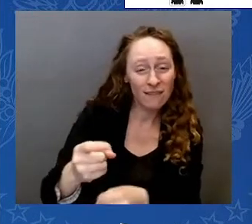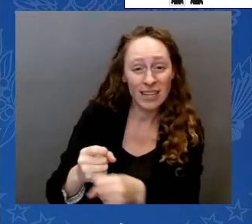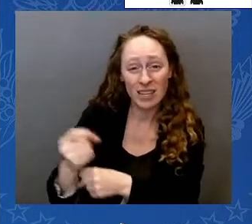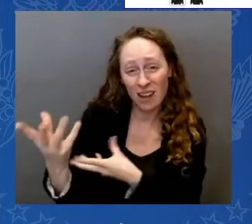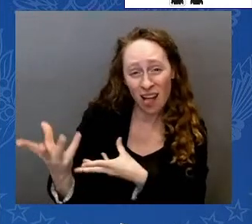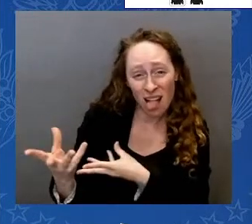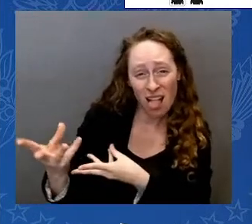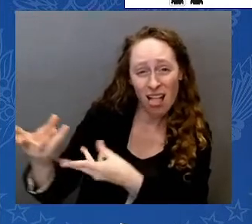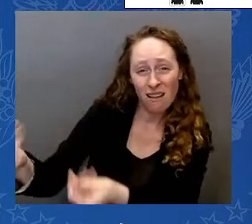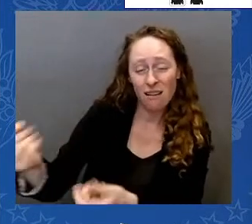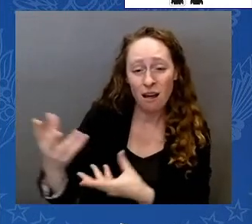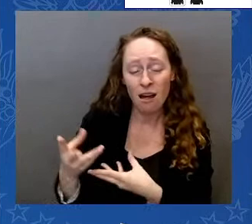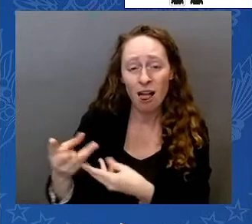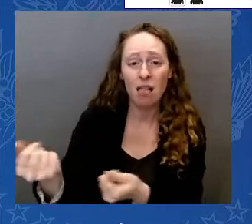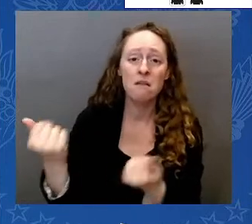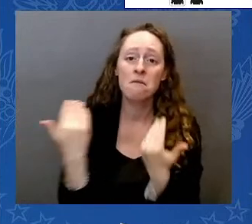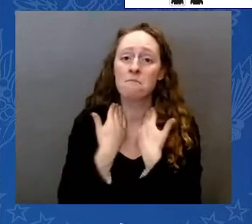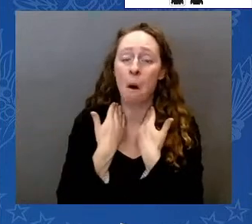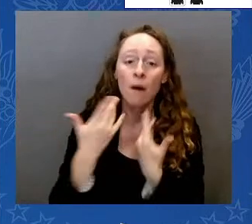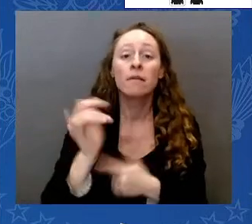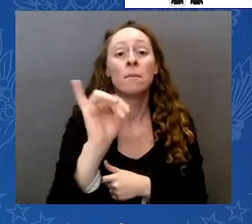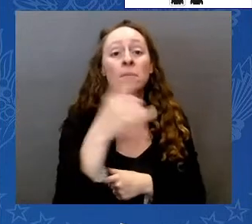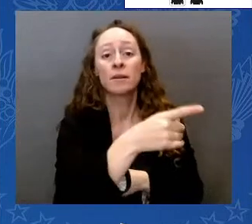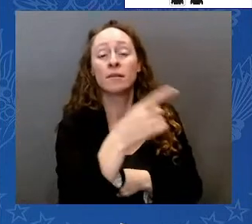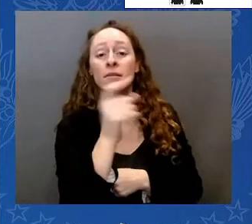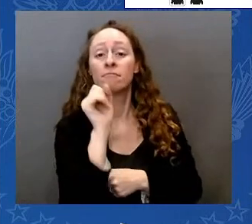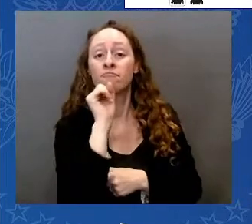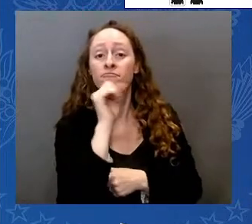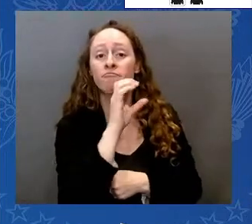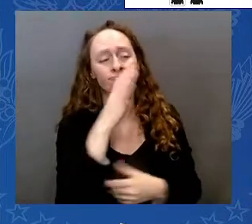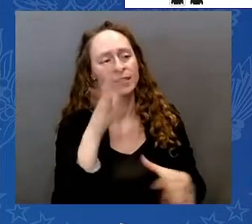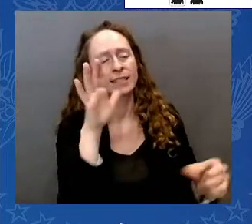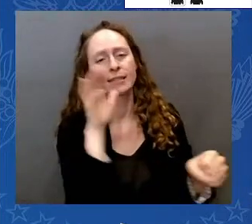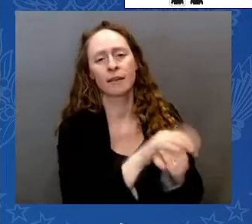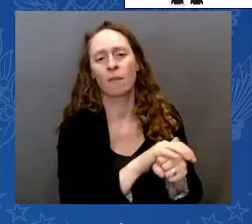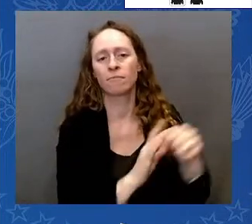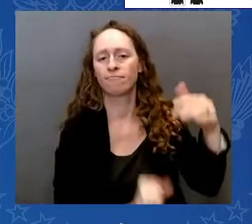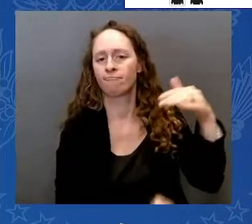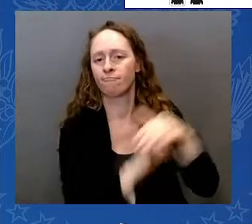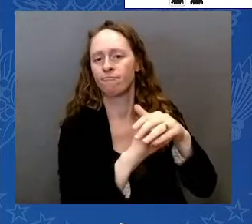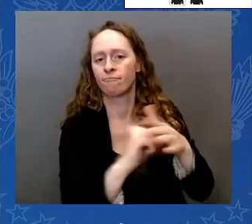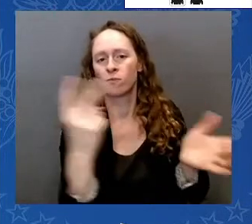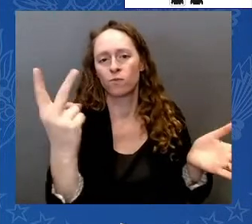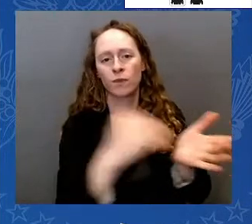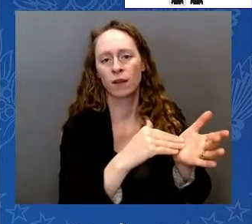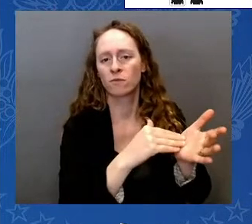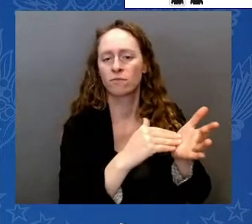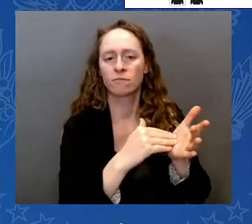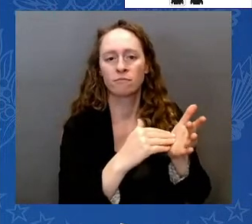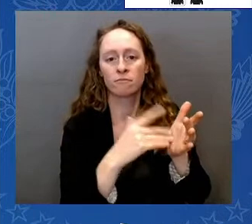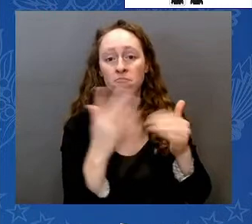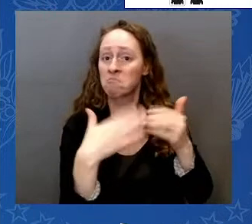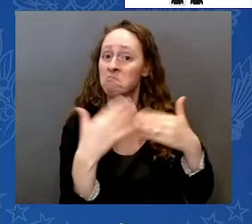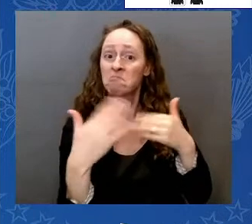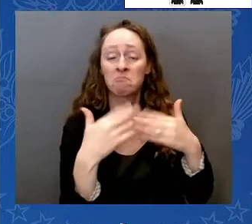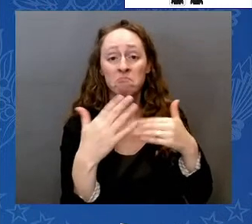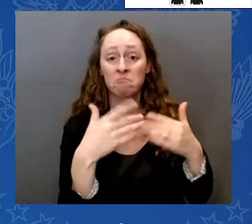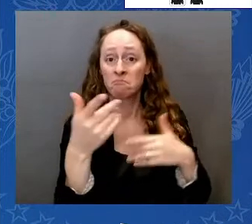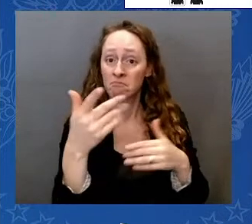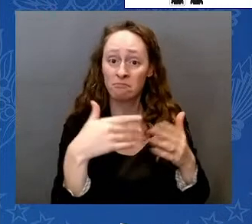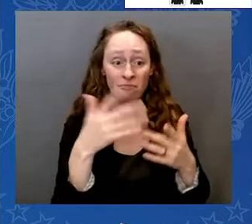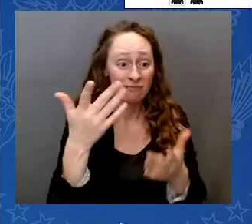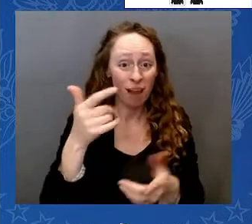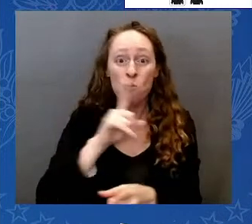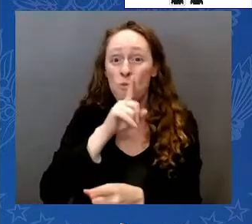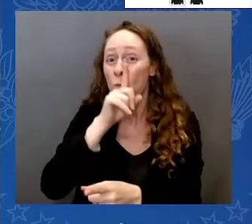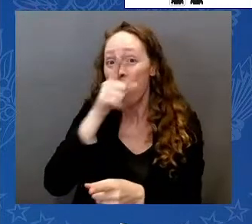$2,000. How much does Hunter pay for the drugs he needs every year? That they owe. It can't exceed $2,000 a year.